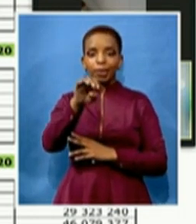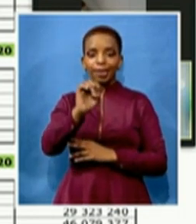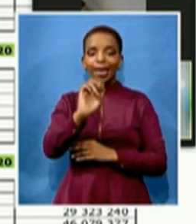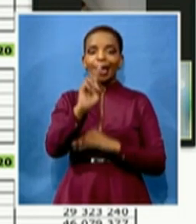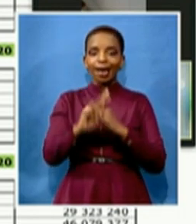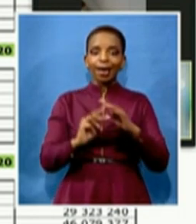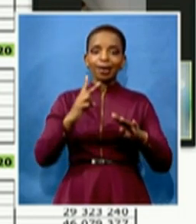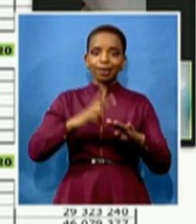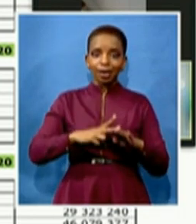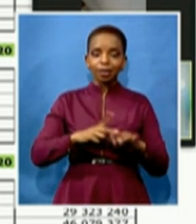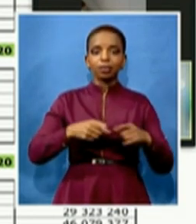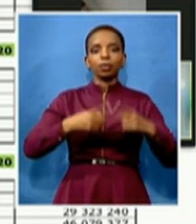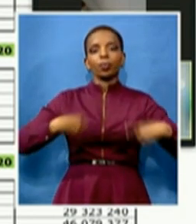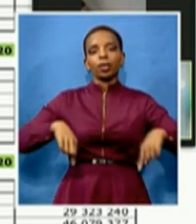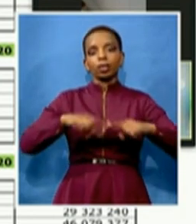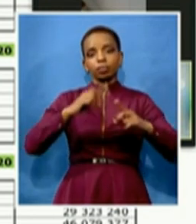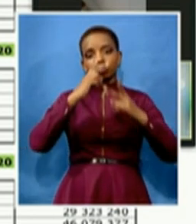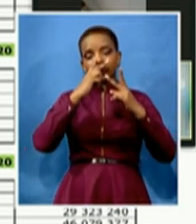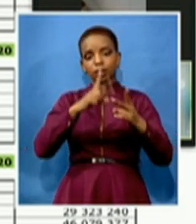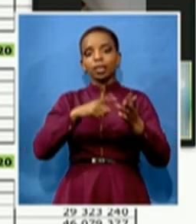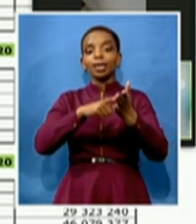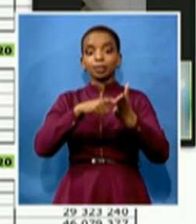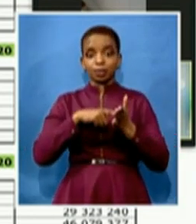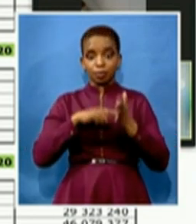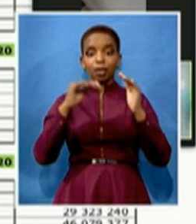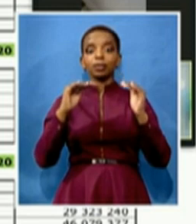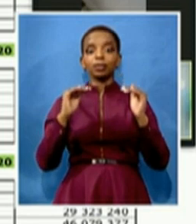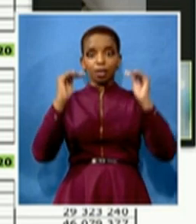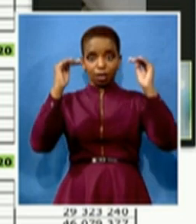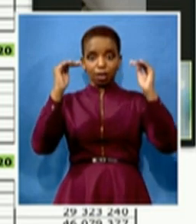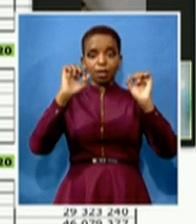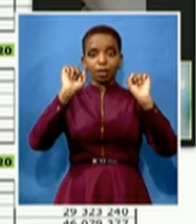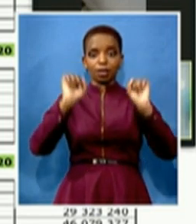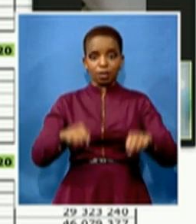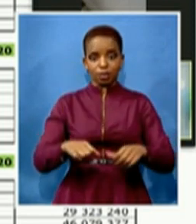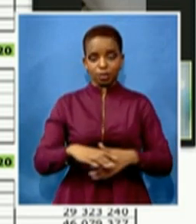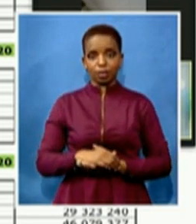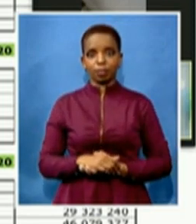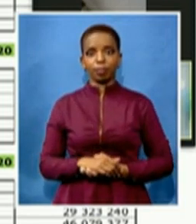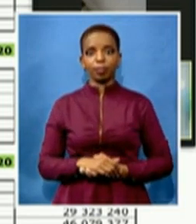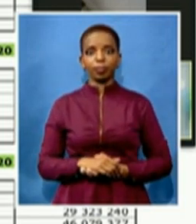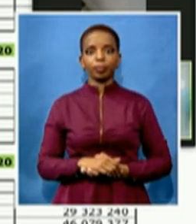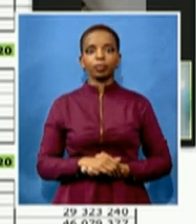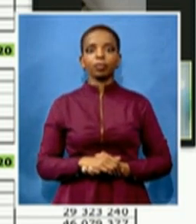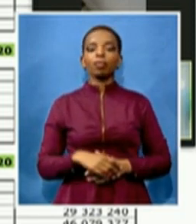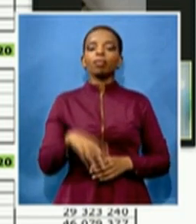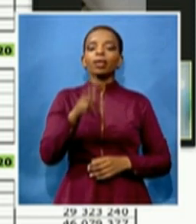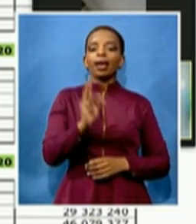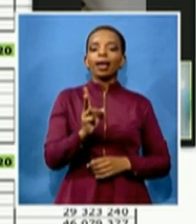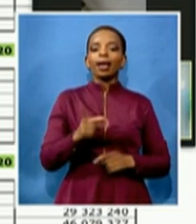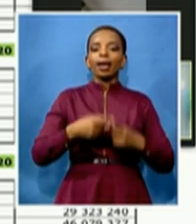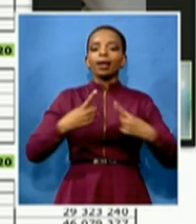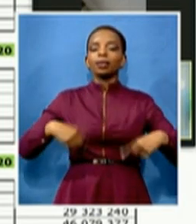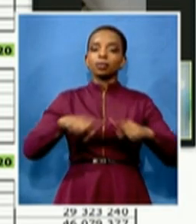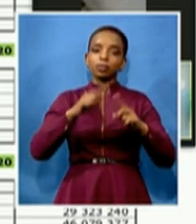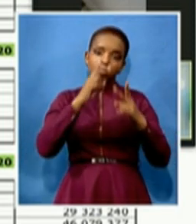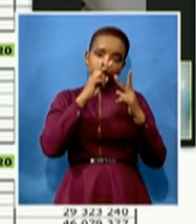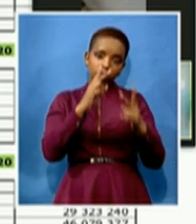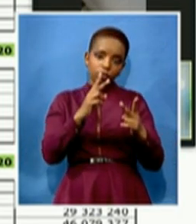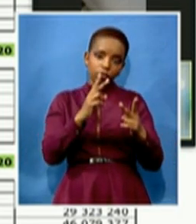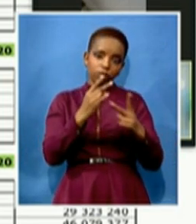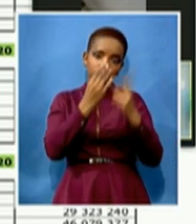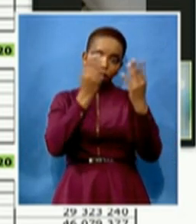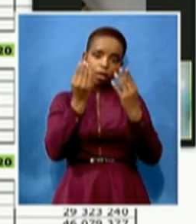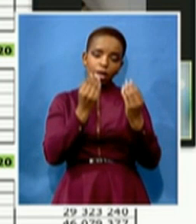being coming through here. Again, looking at significant numbers of N95 masks based on